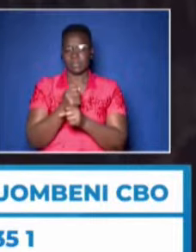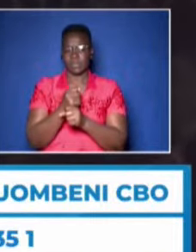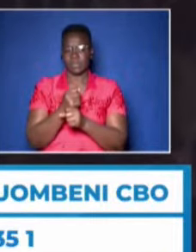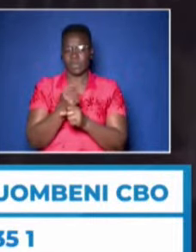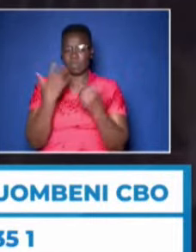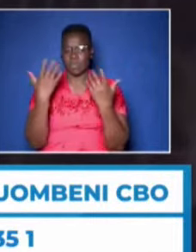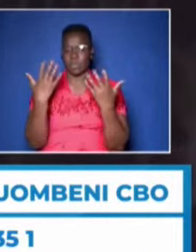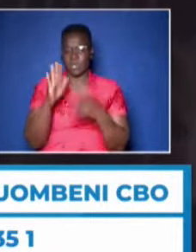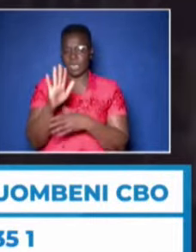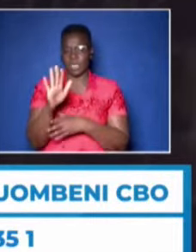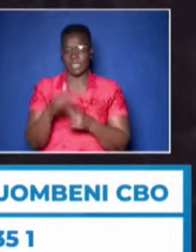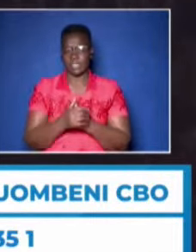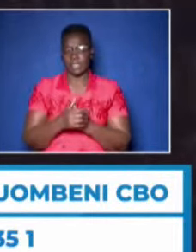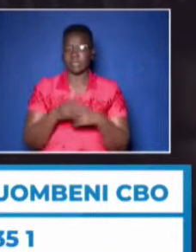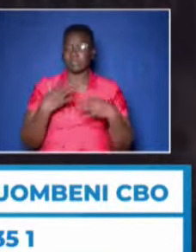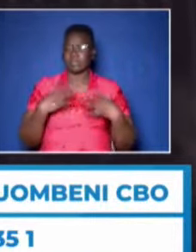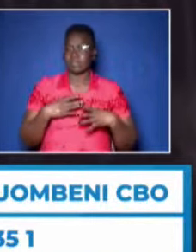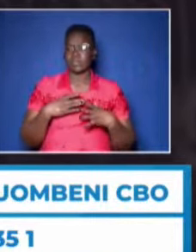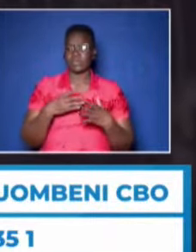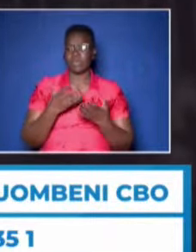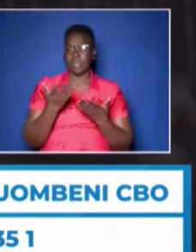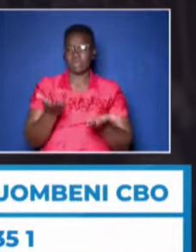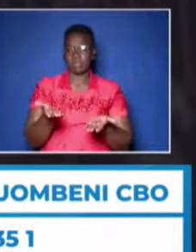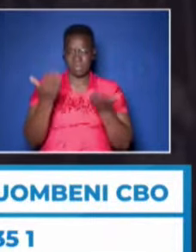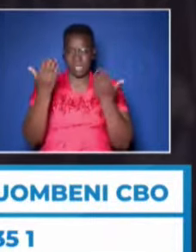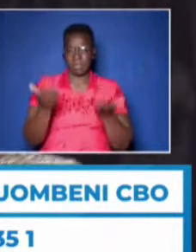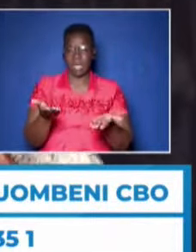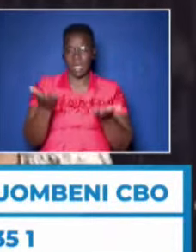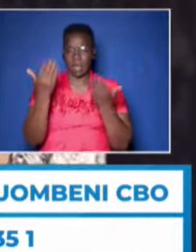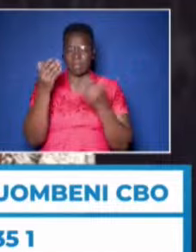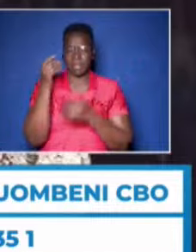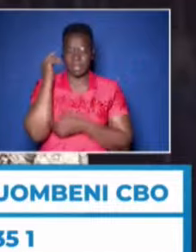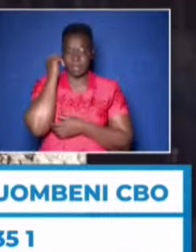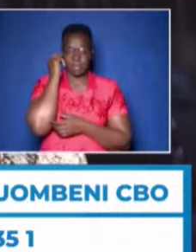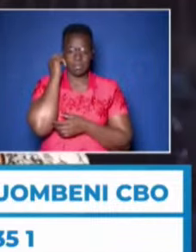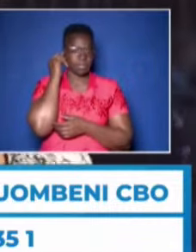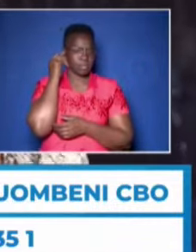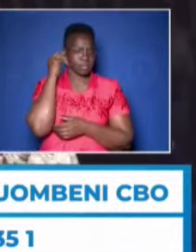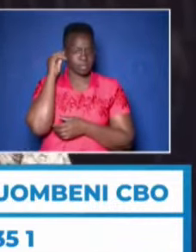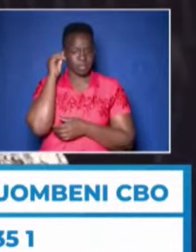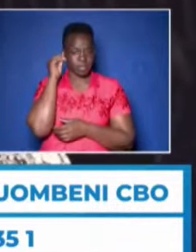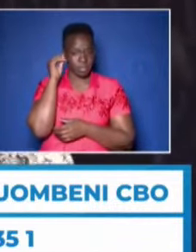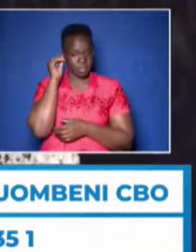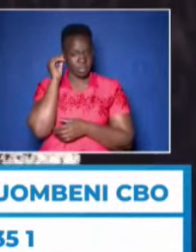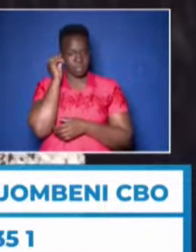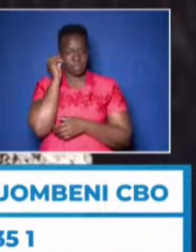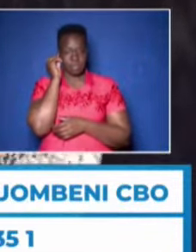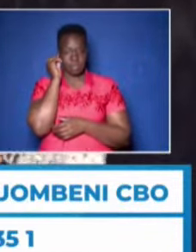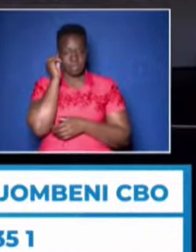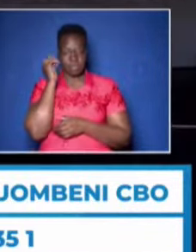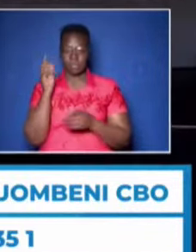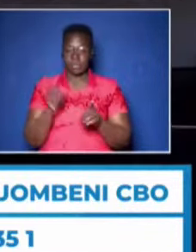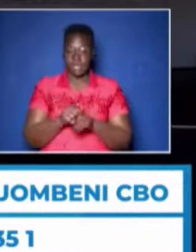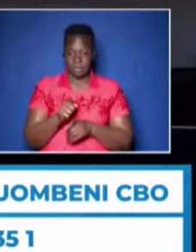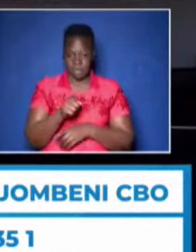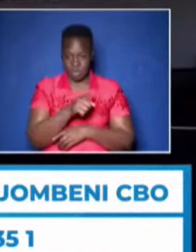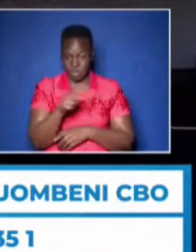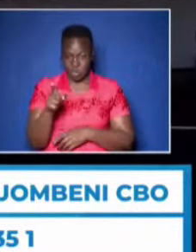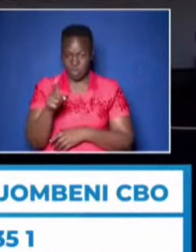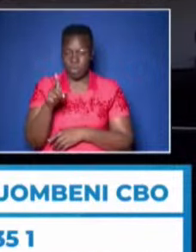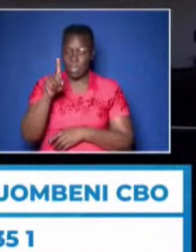you all of you in the stadium stand up but you must give